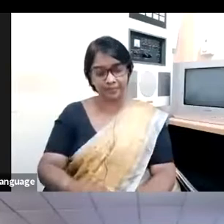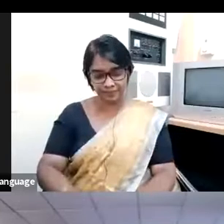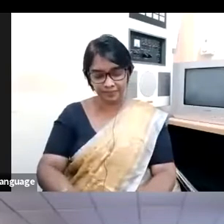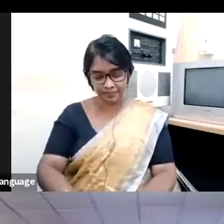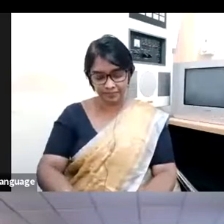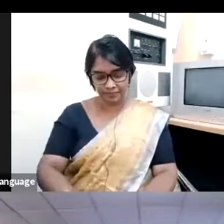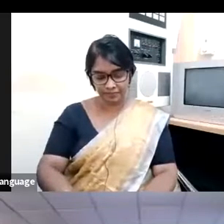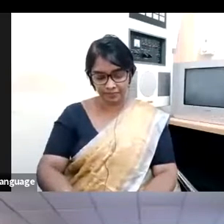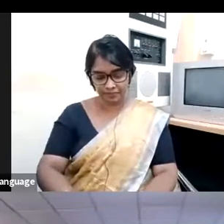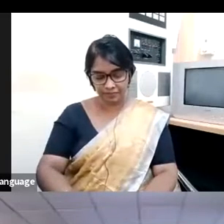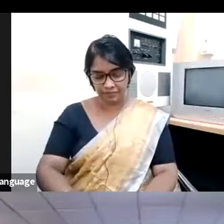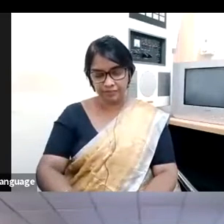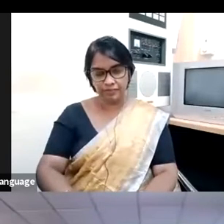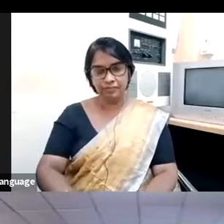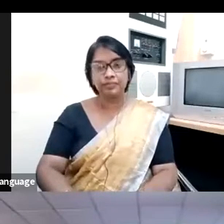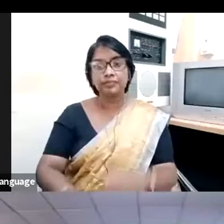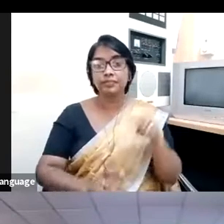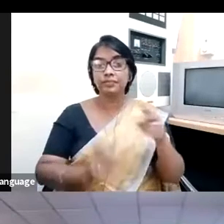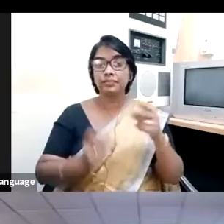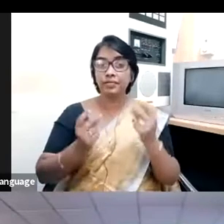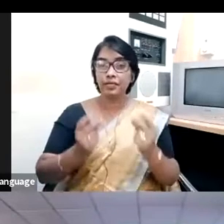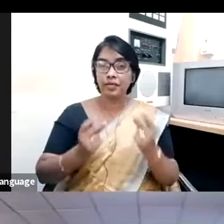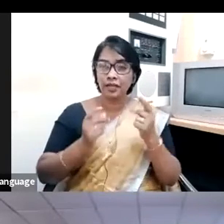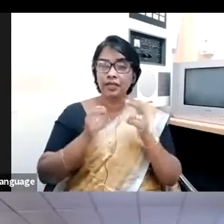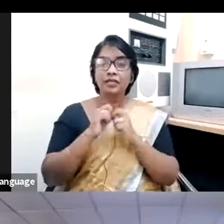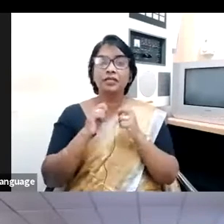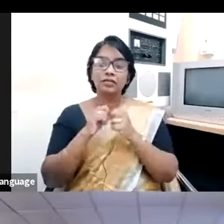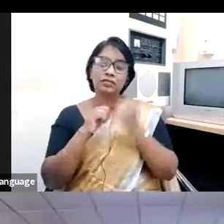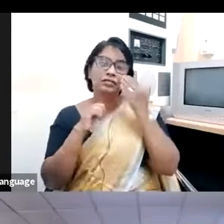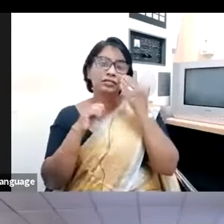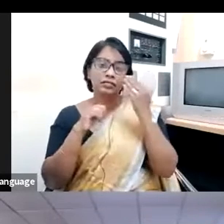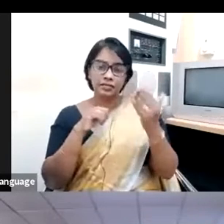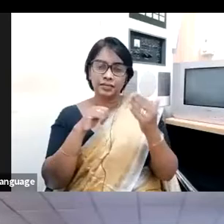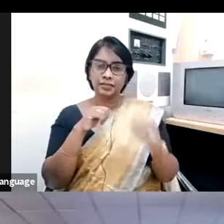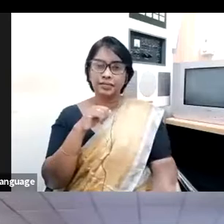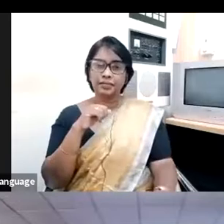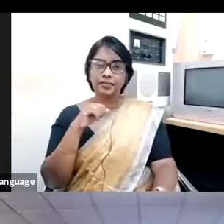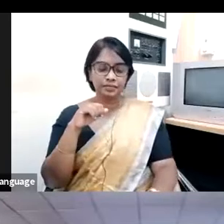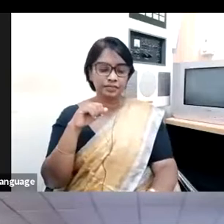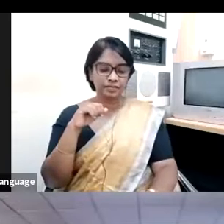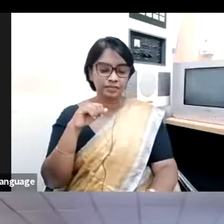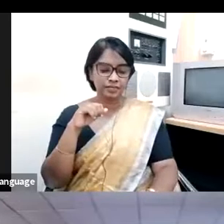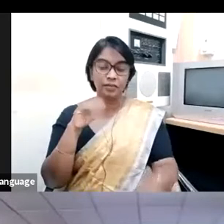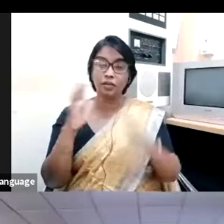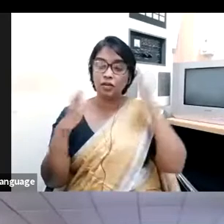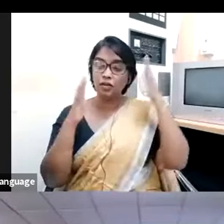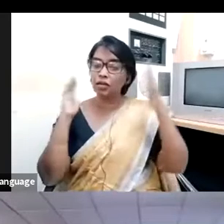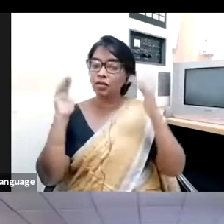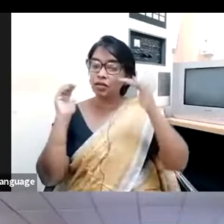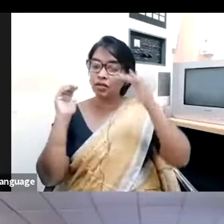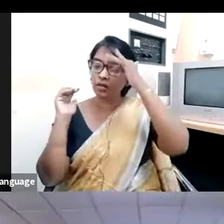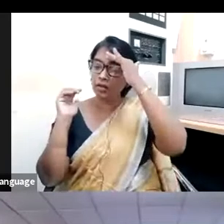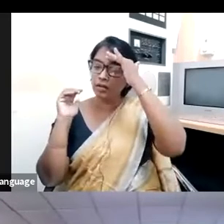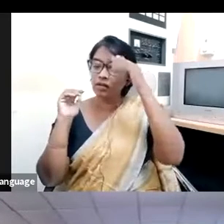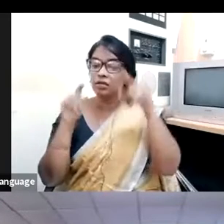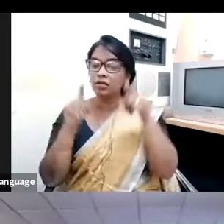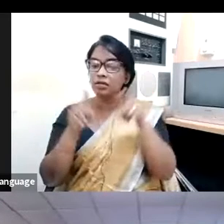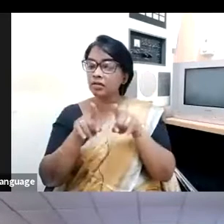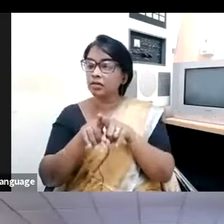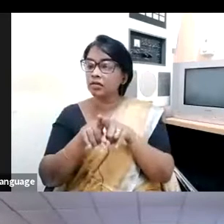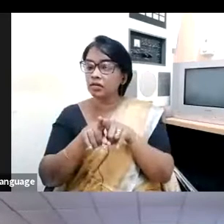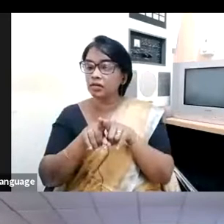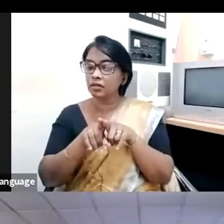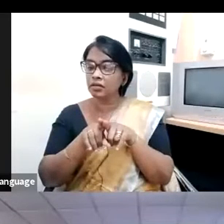an emergency and not like how world leaders and most companies are treating it, like it's just another one of